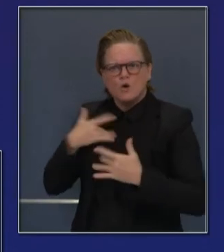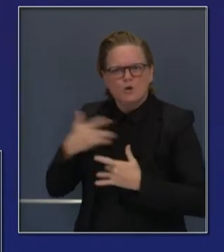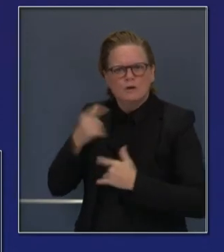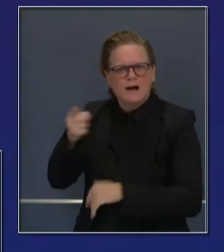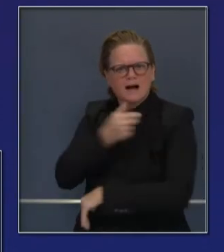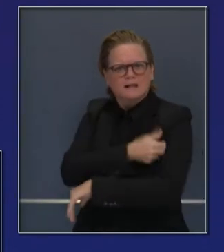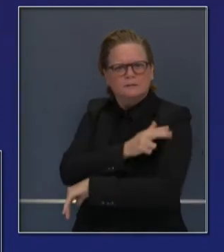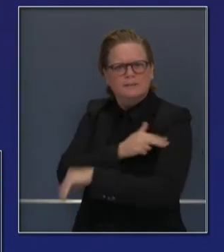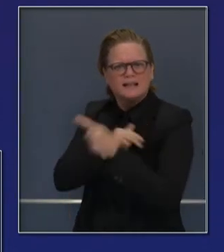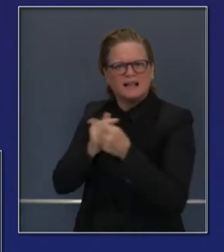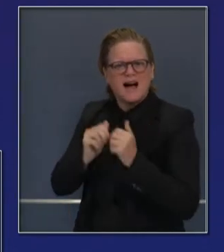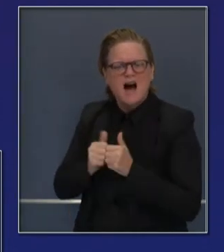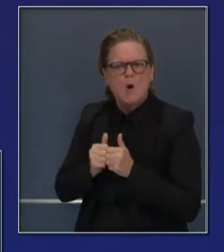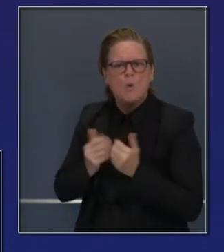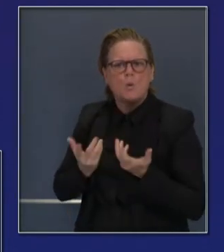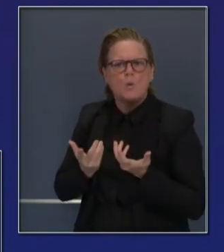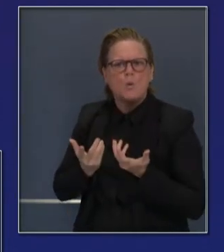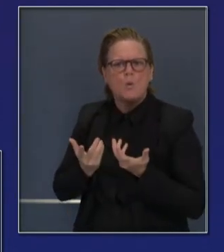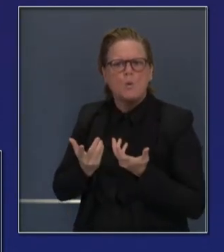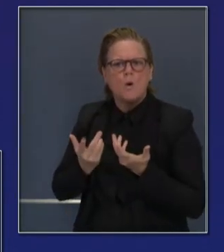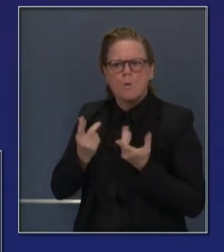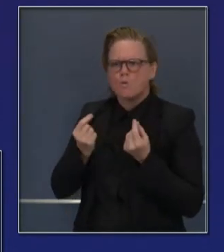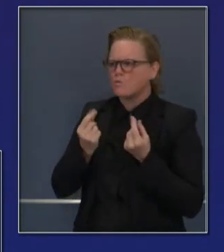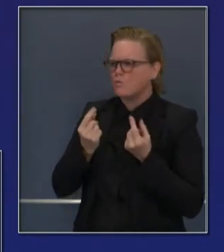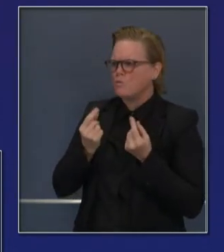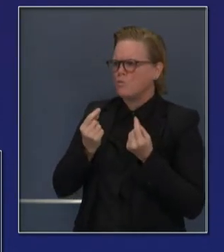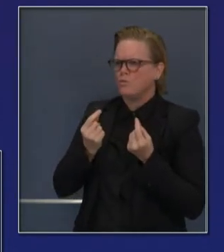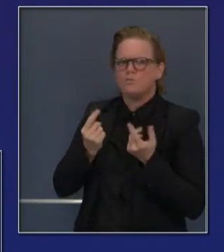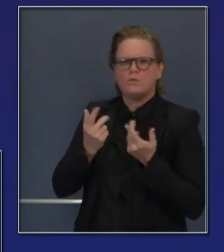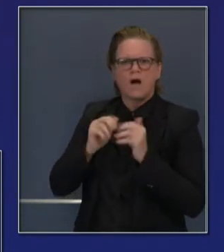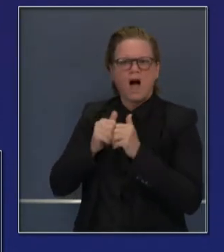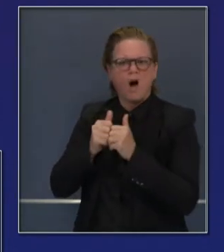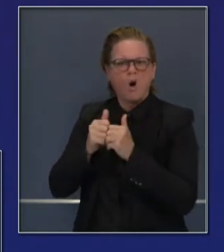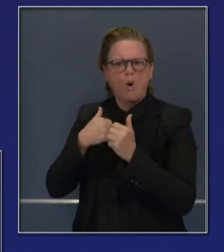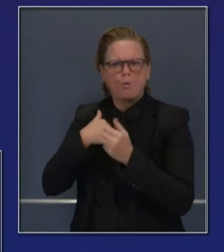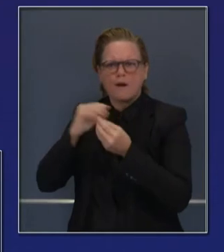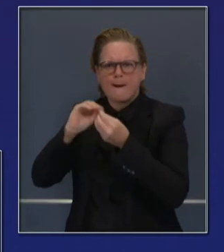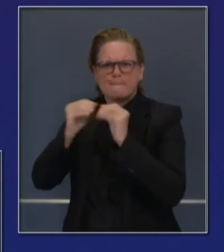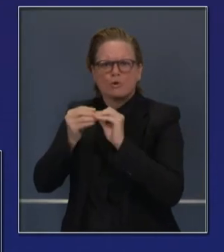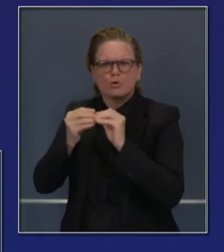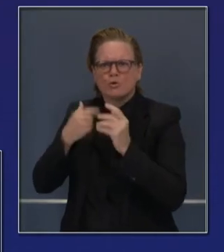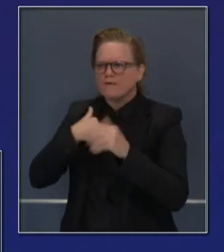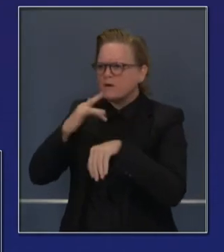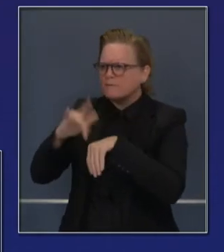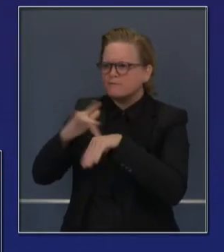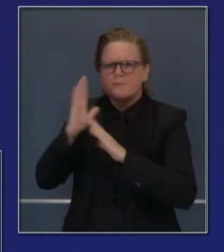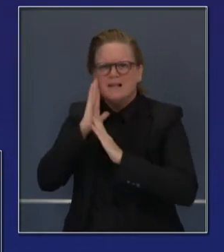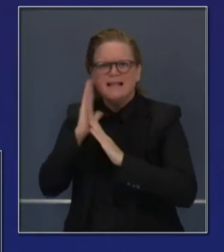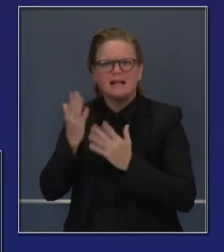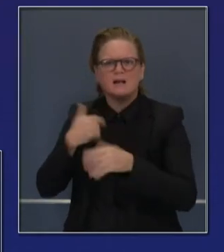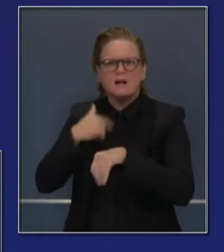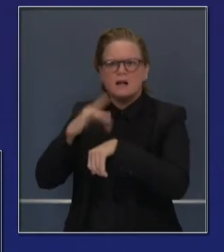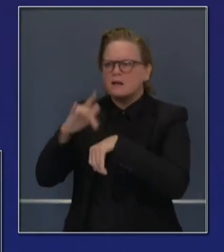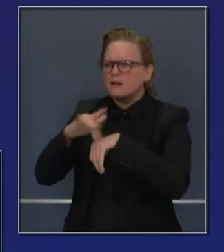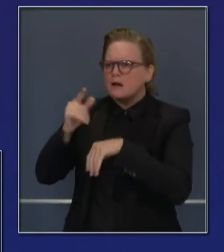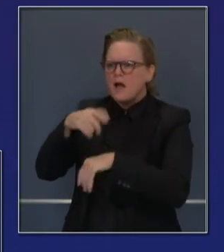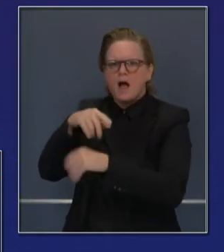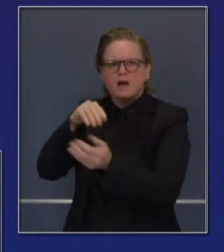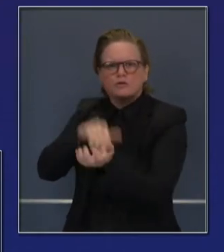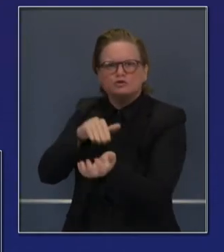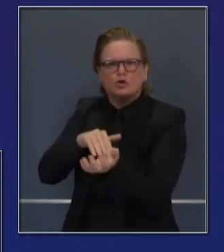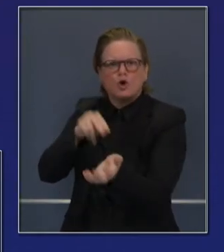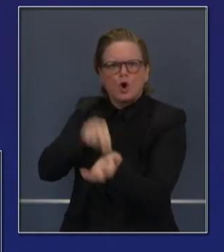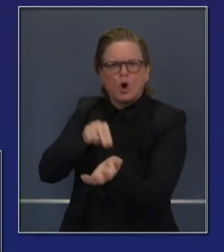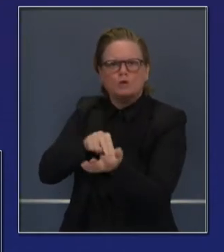the hospitals, the emergency rooms, the ICUs. So really working over the weekend and frankly, day in and day out